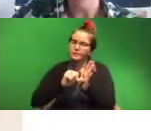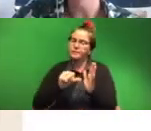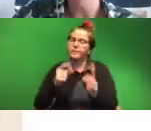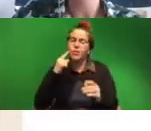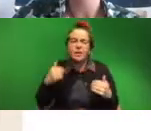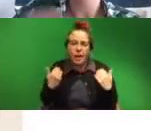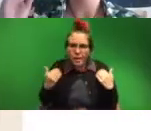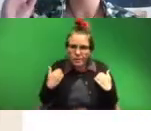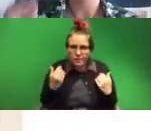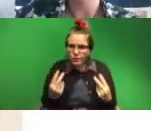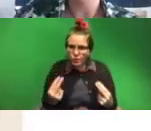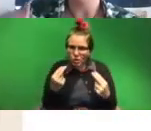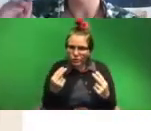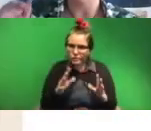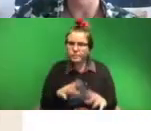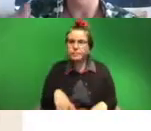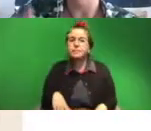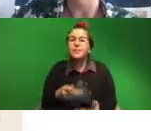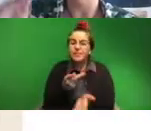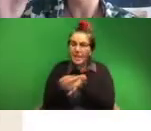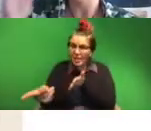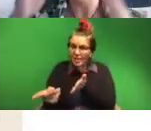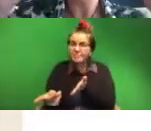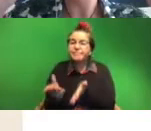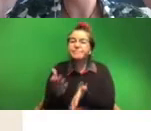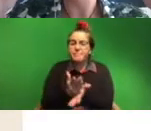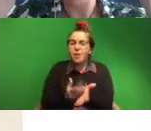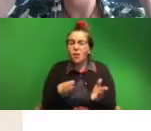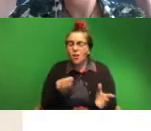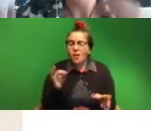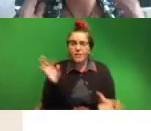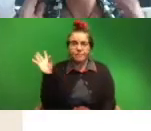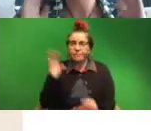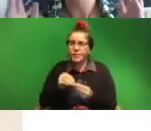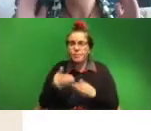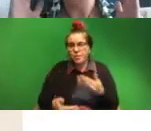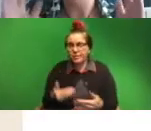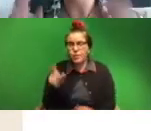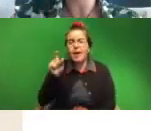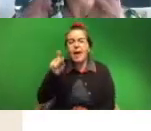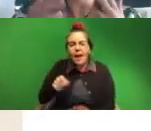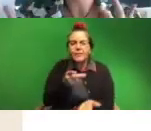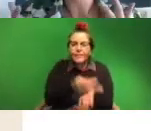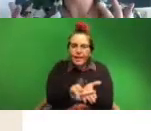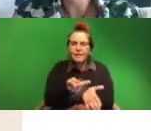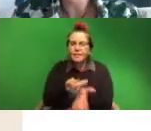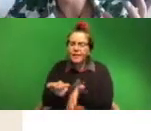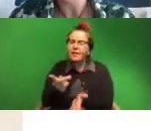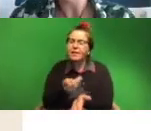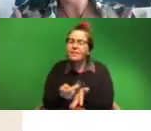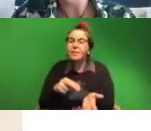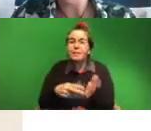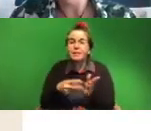younger audience members, that failure is a part of the entire thing. You have to fail in order